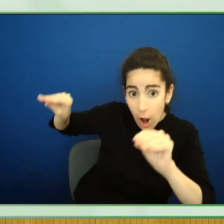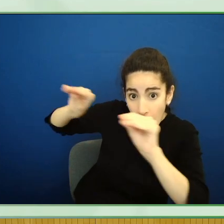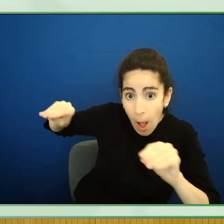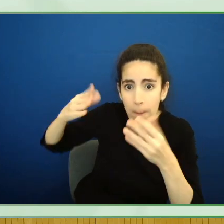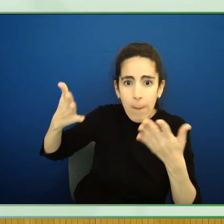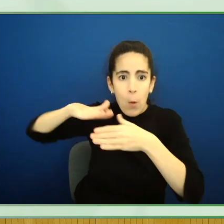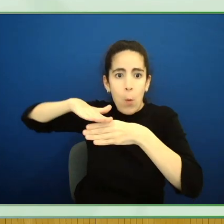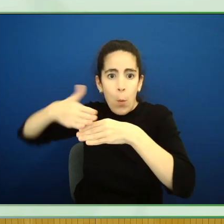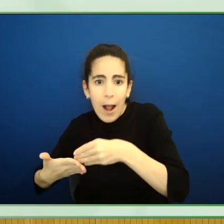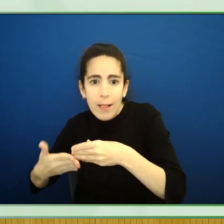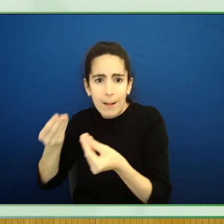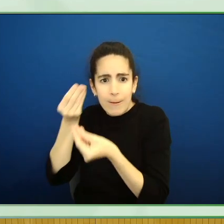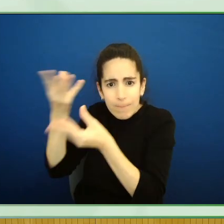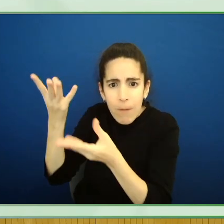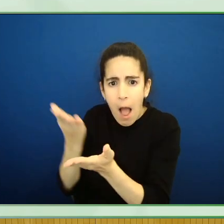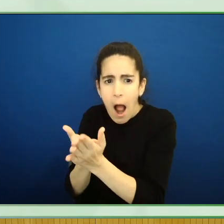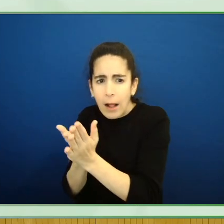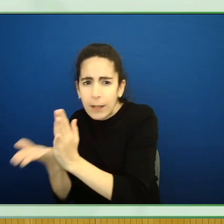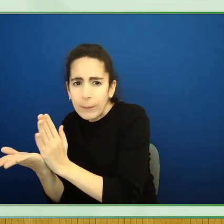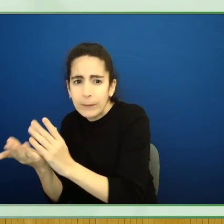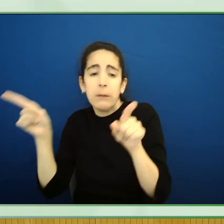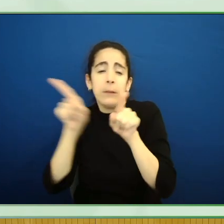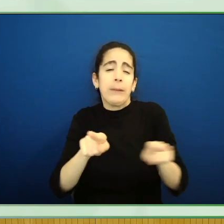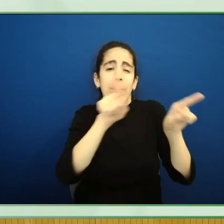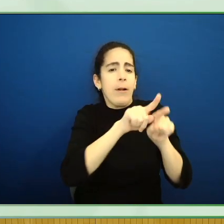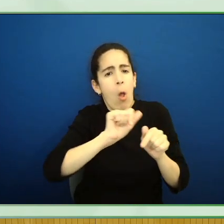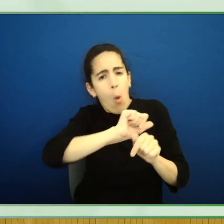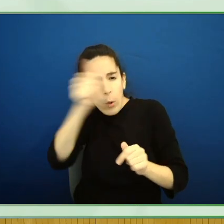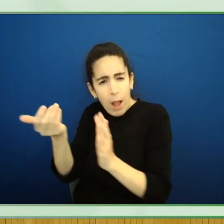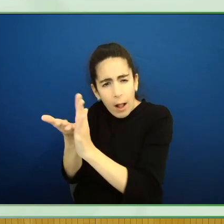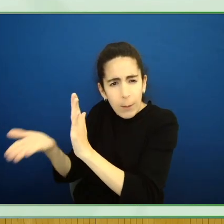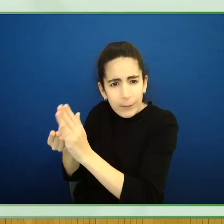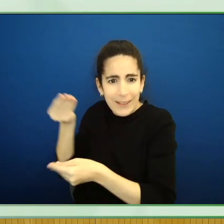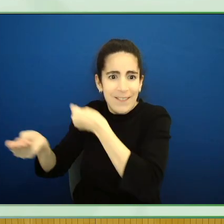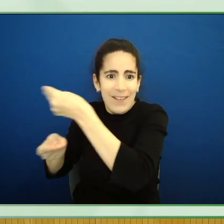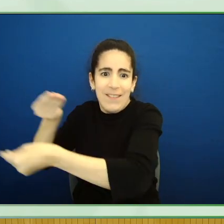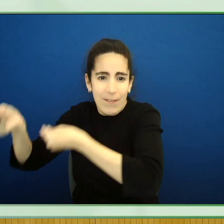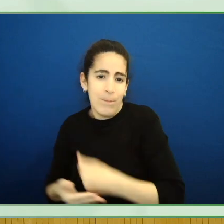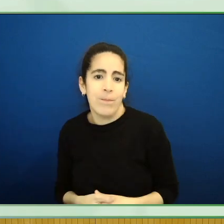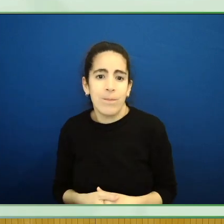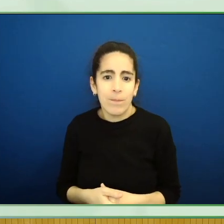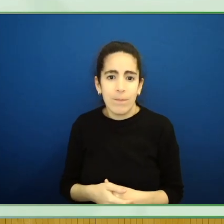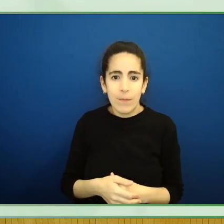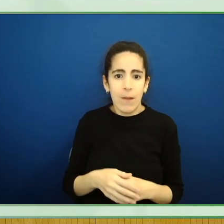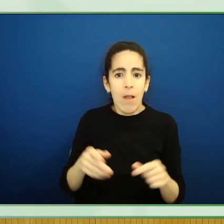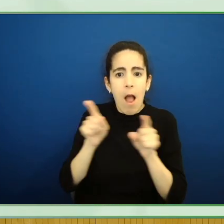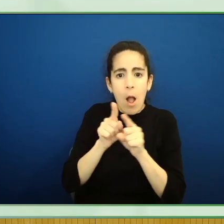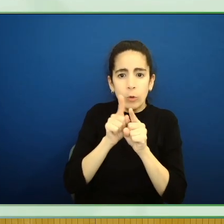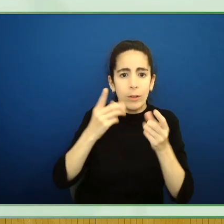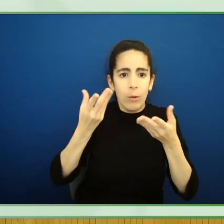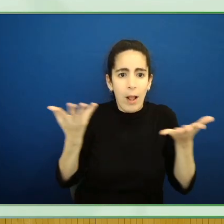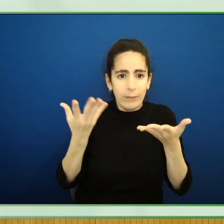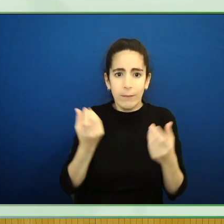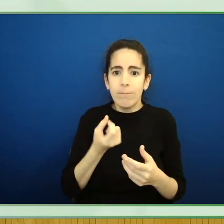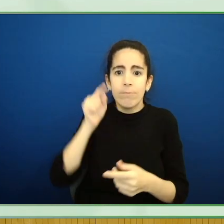walkers, crutches, and things available in pharmacies. But then there's a QR code on each product so that when a grandmother needs to know, am I ready to move on